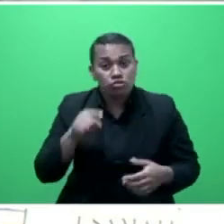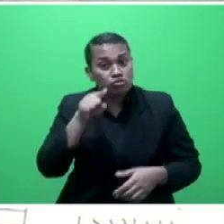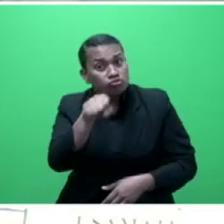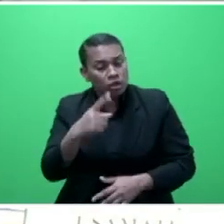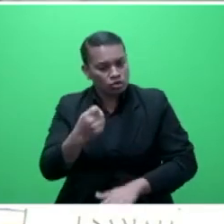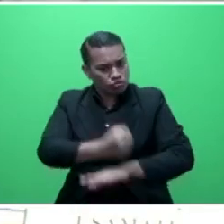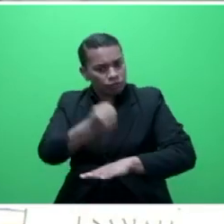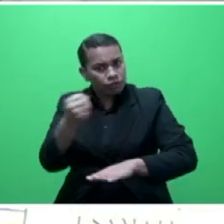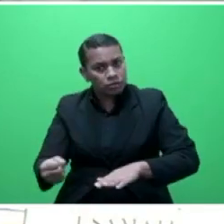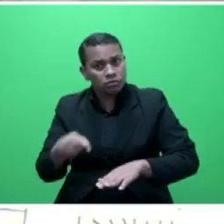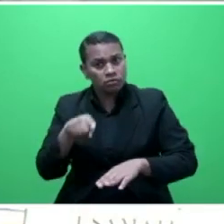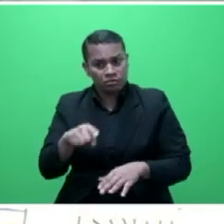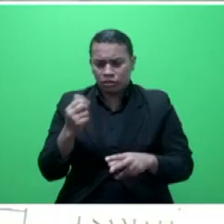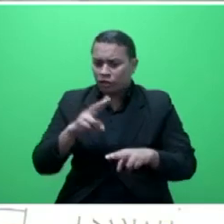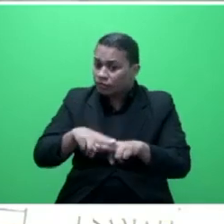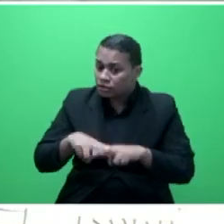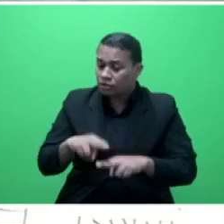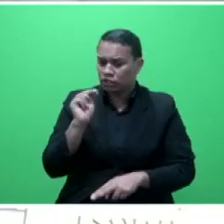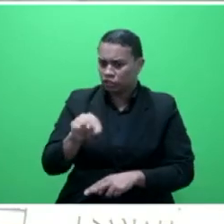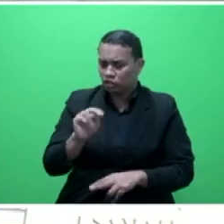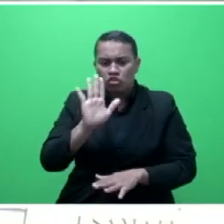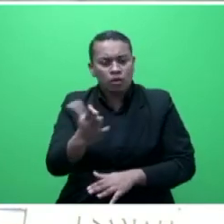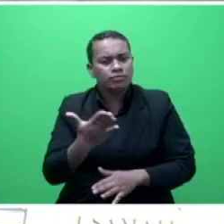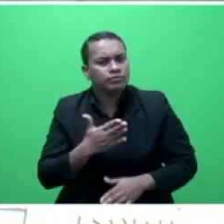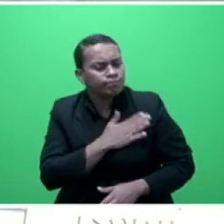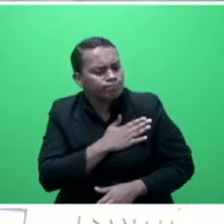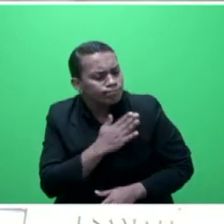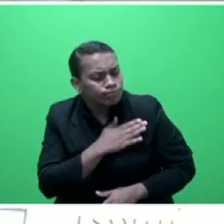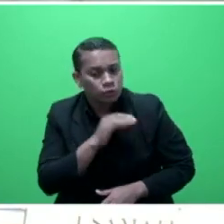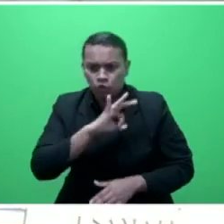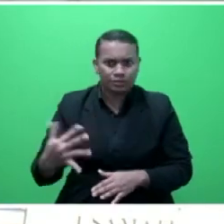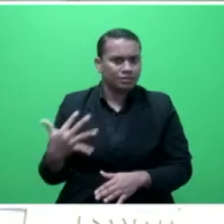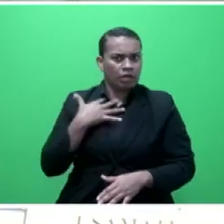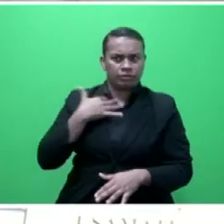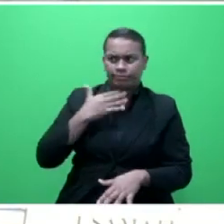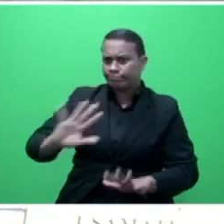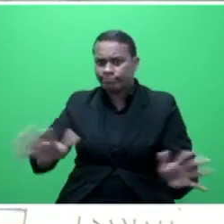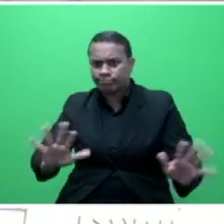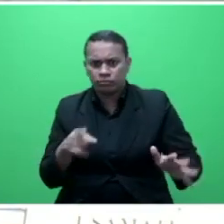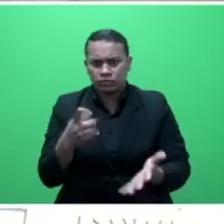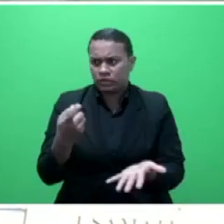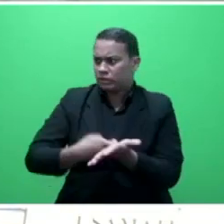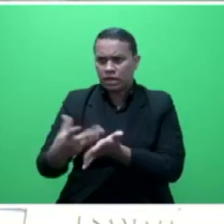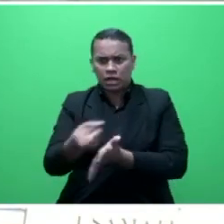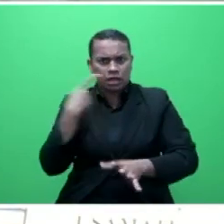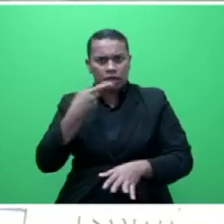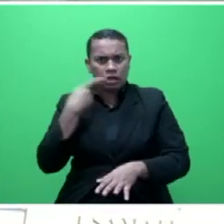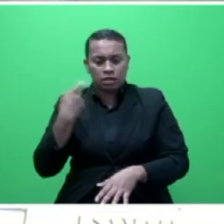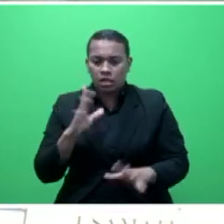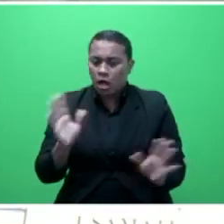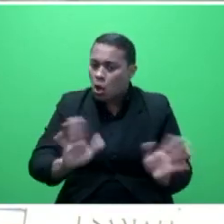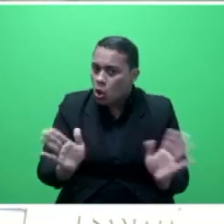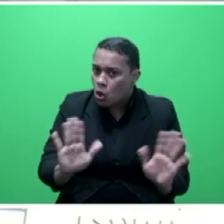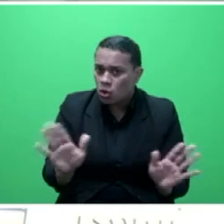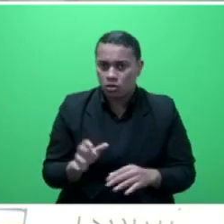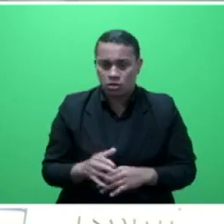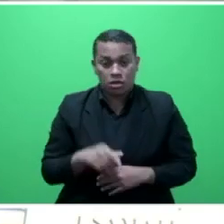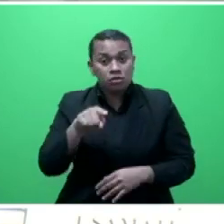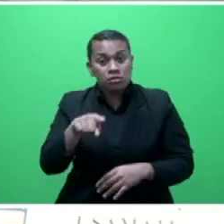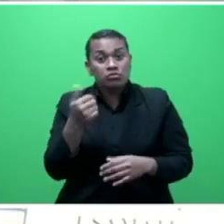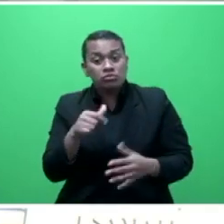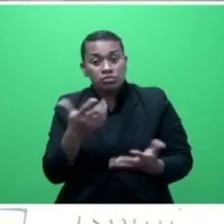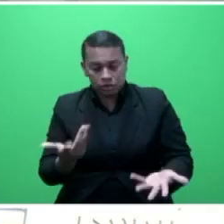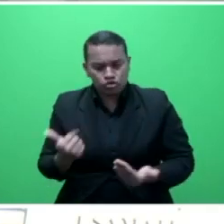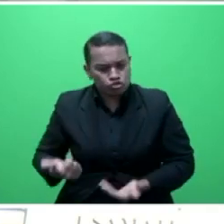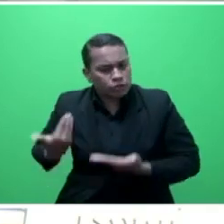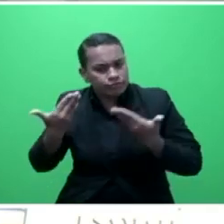by your employees, both those still working and those you now can bring back after letting go. And customers need to